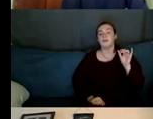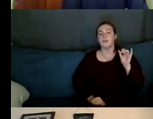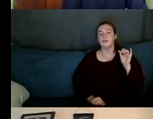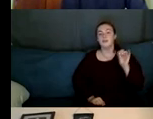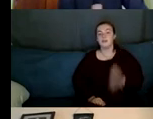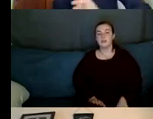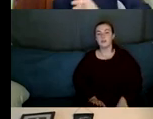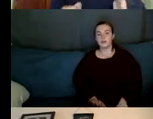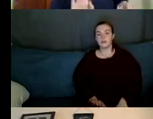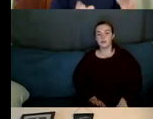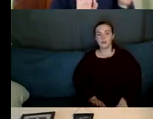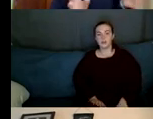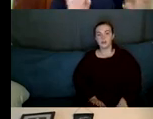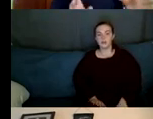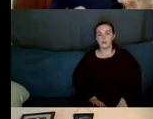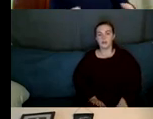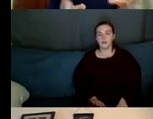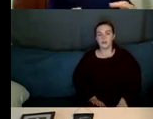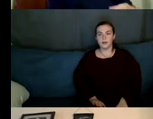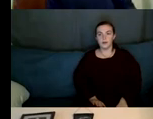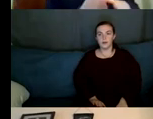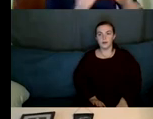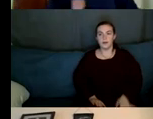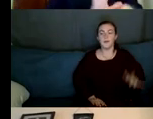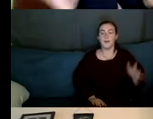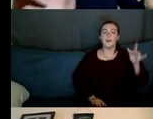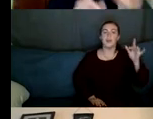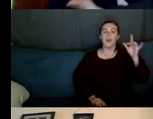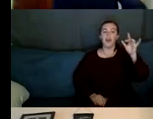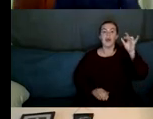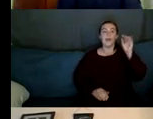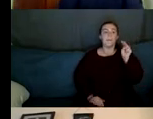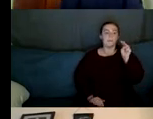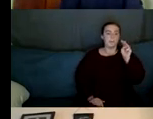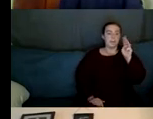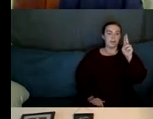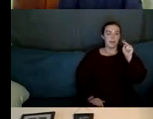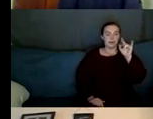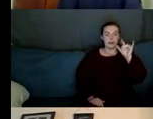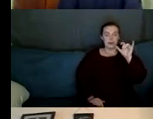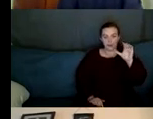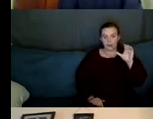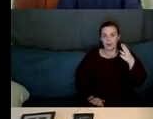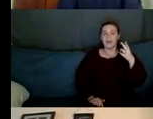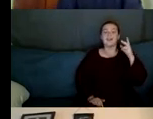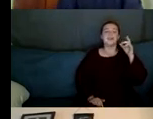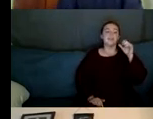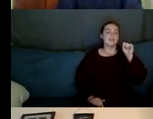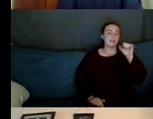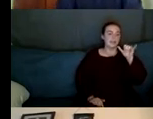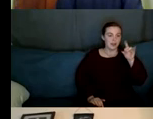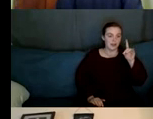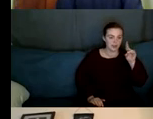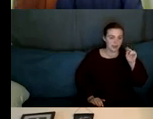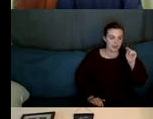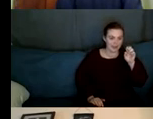Lockhawk are spread out, I think, across about 3 hours worth of time zones. So this is just giving us broad strokes,